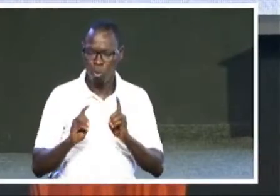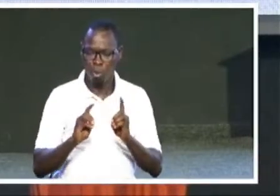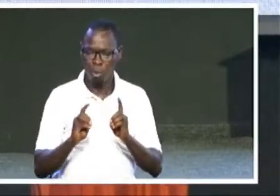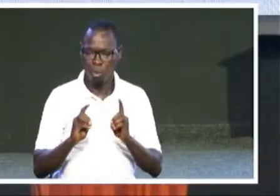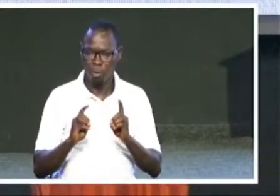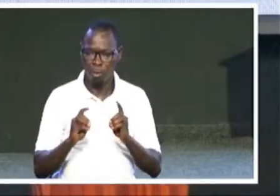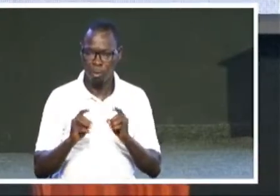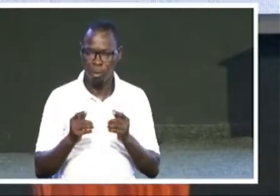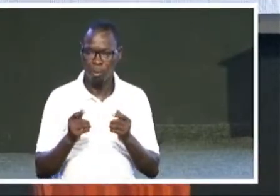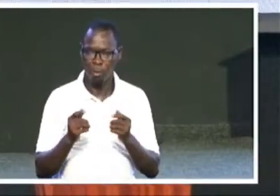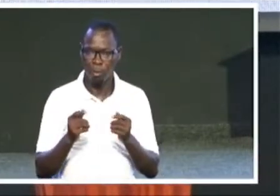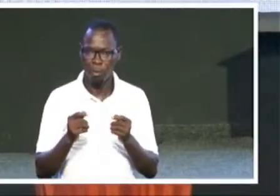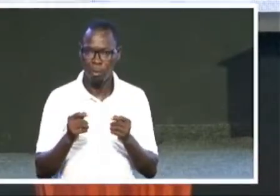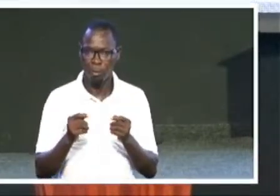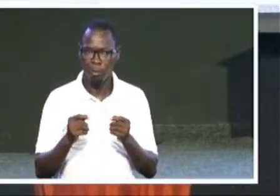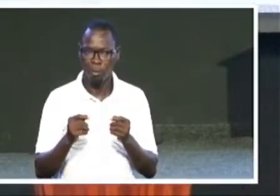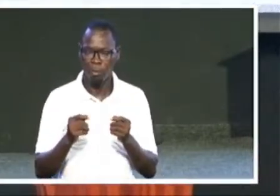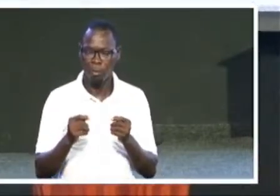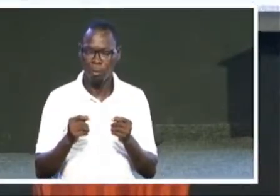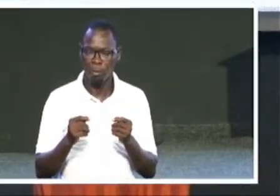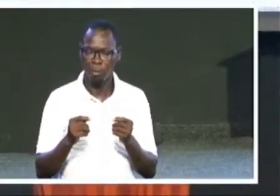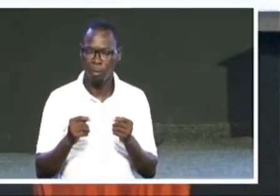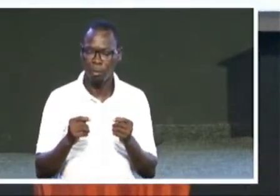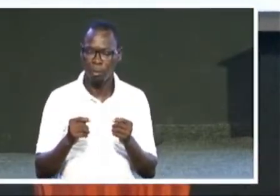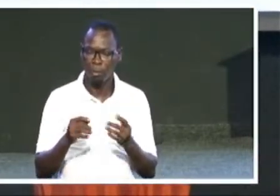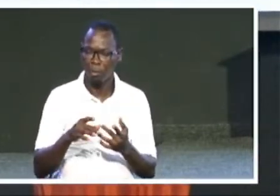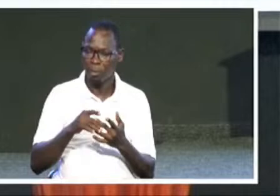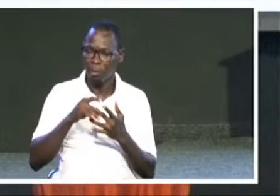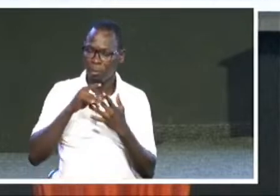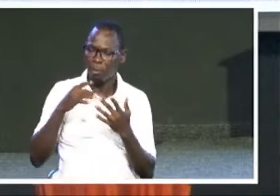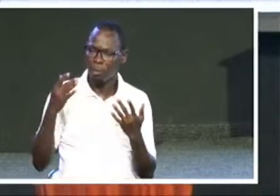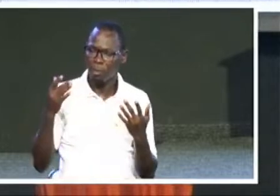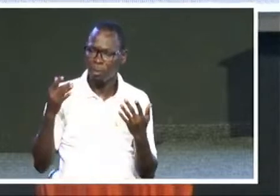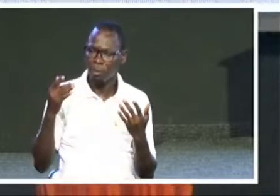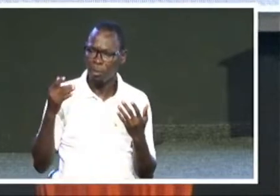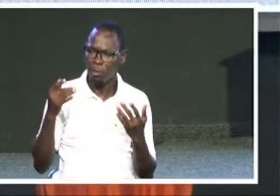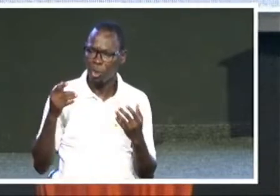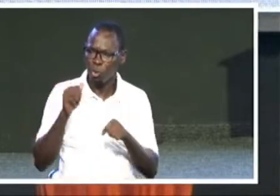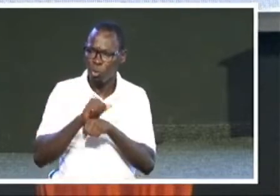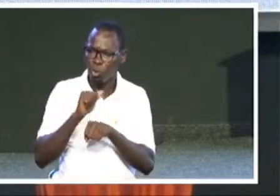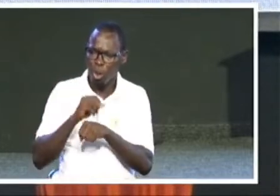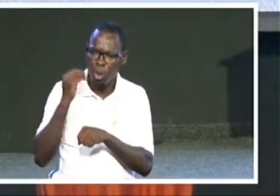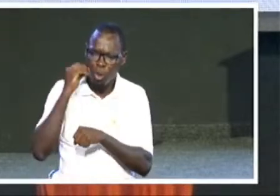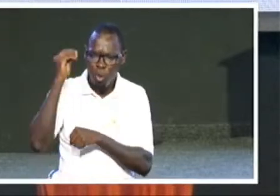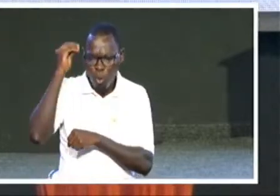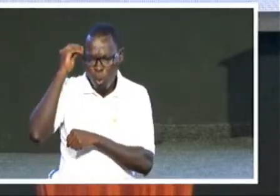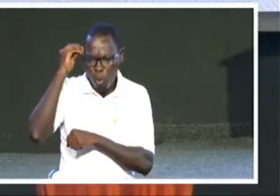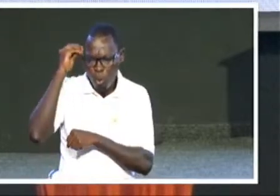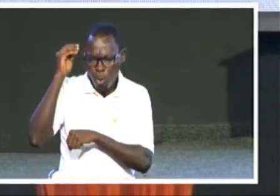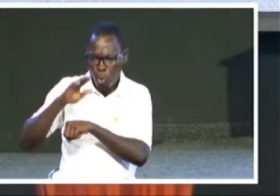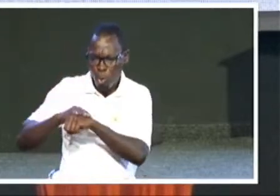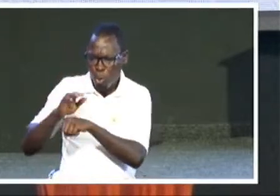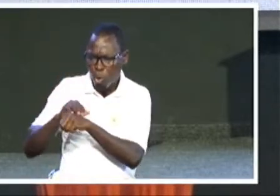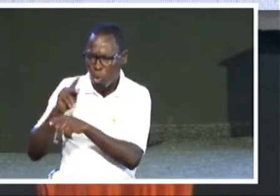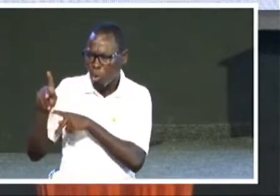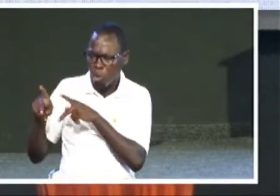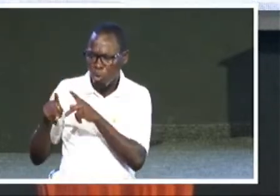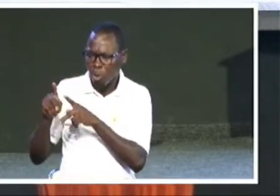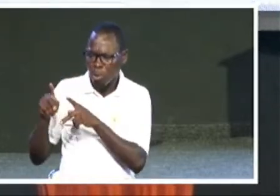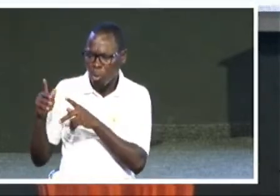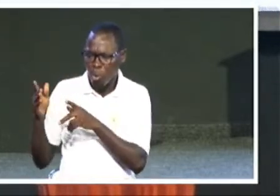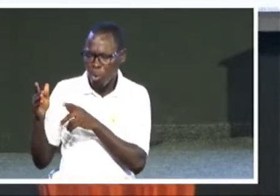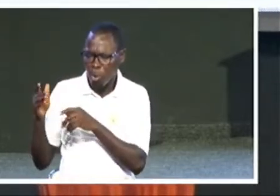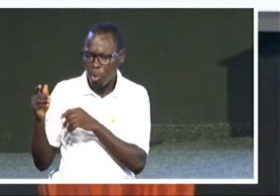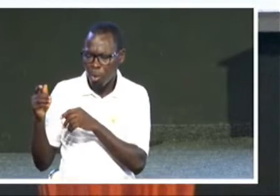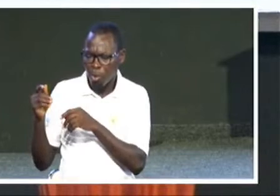now sits squarely within our life. Especially since we worked from home, you call people, their babies will be crying.